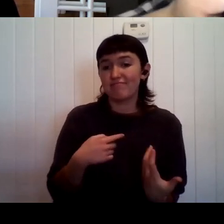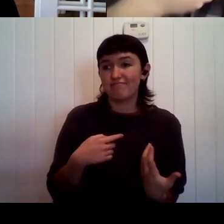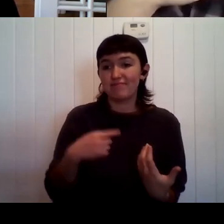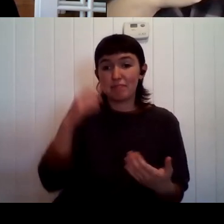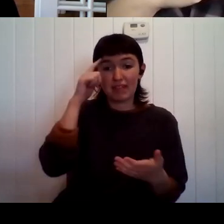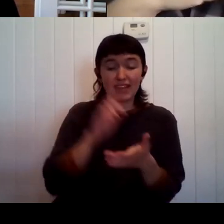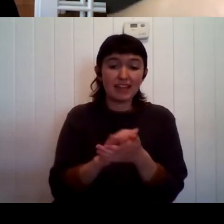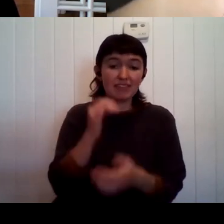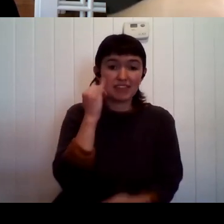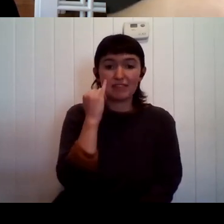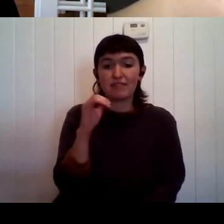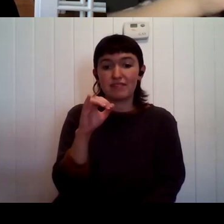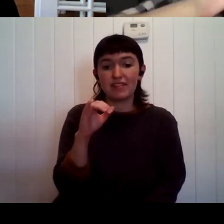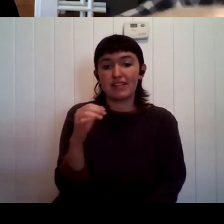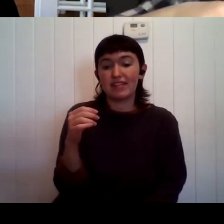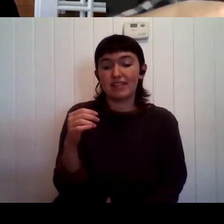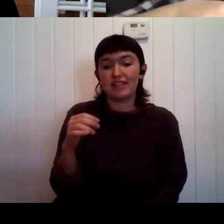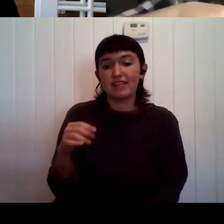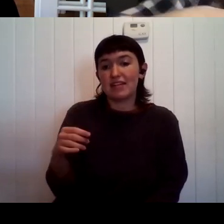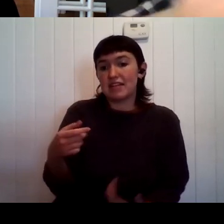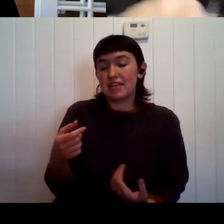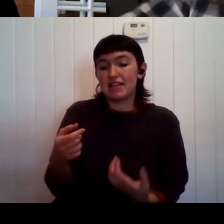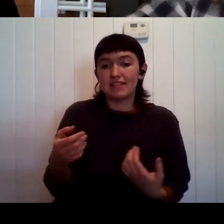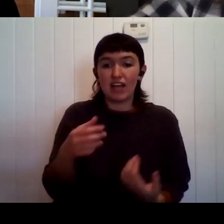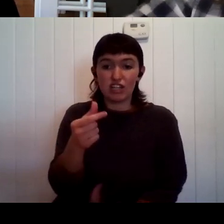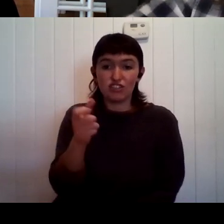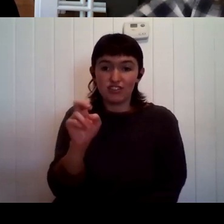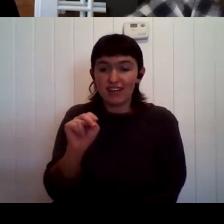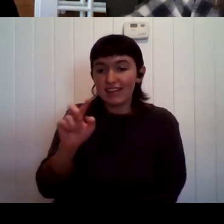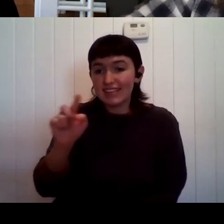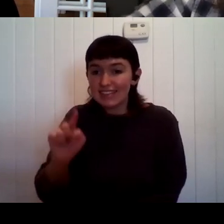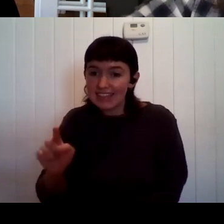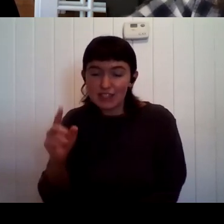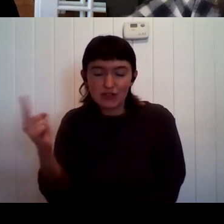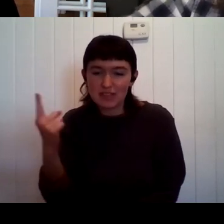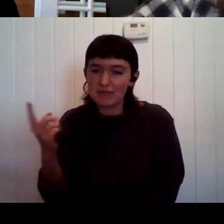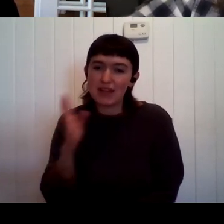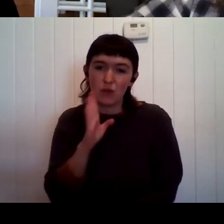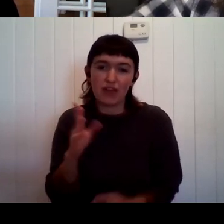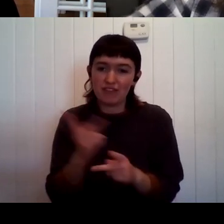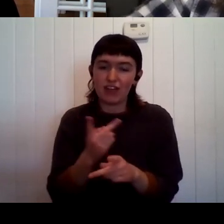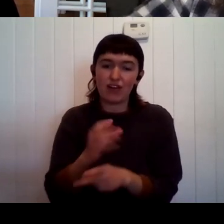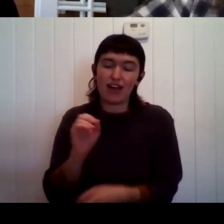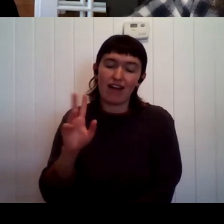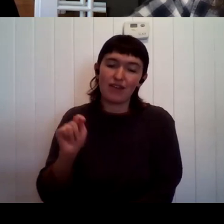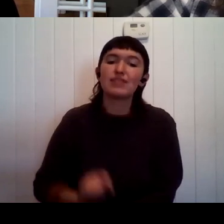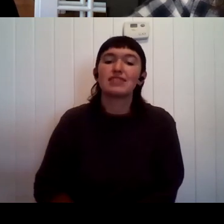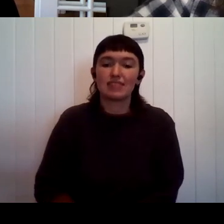Gen, whatever Gen I am, a millennial doesn't figure it out, then a Gen Z is going to figure it out, or whatever comes out after a Gen Z is going to figure it out, it will happen.